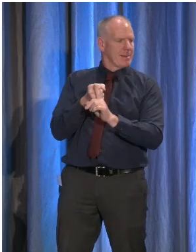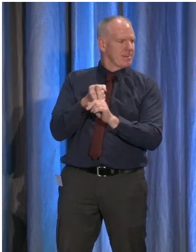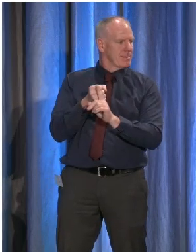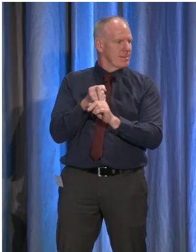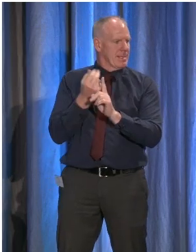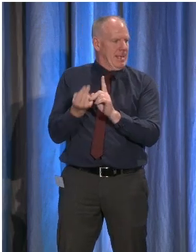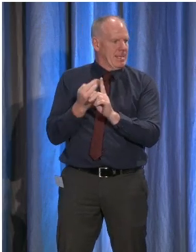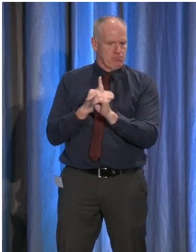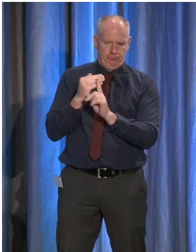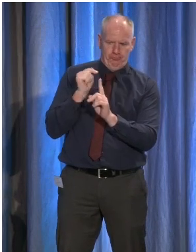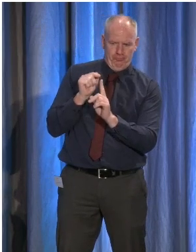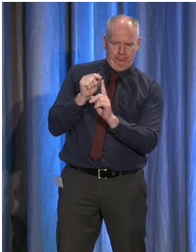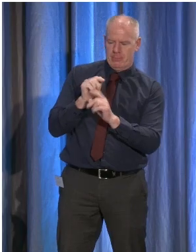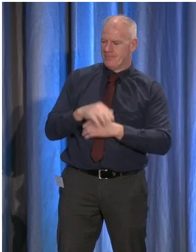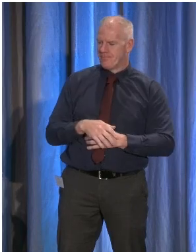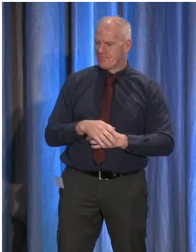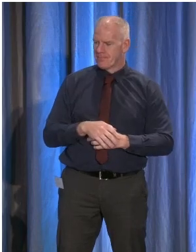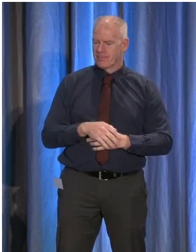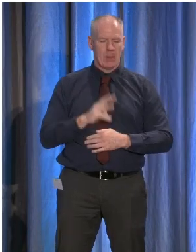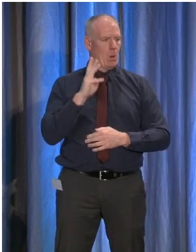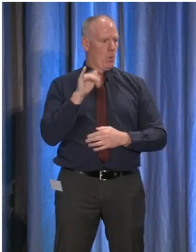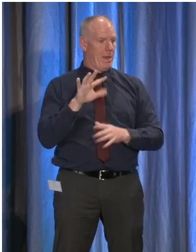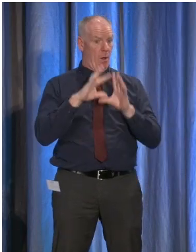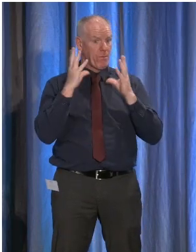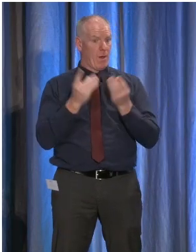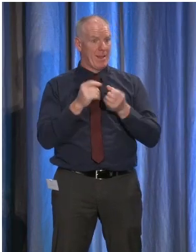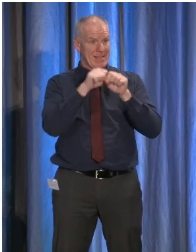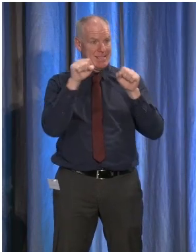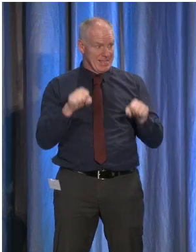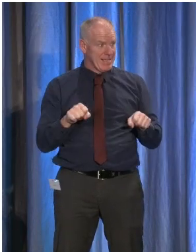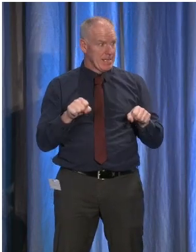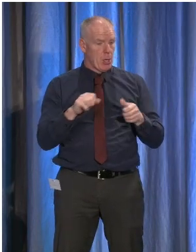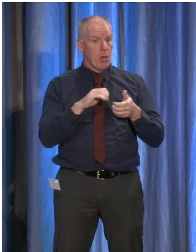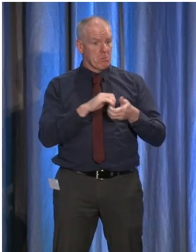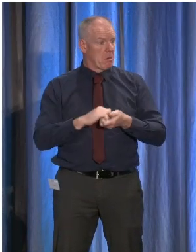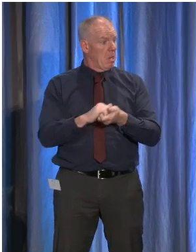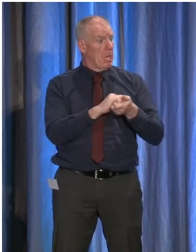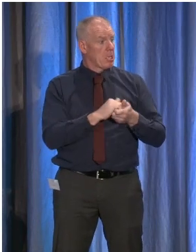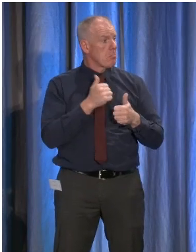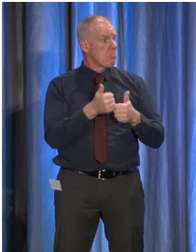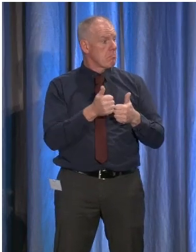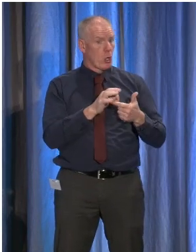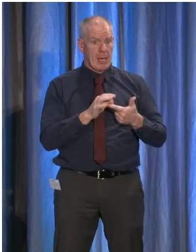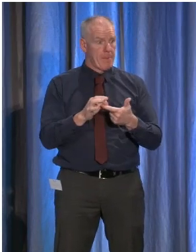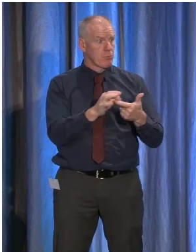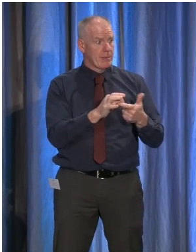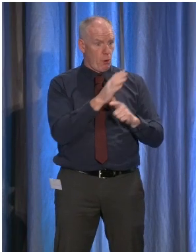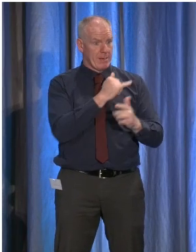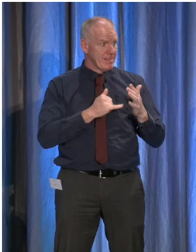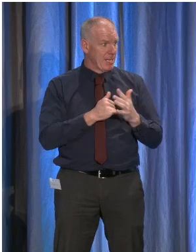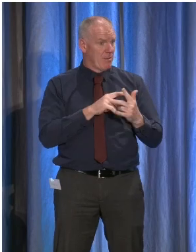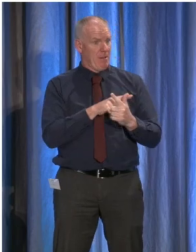is needed because the whole system as a collegiate, collaborating